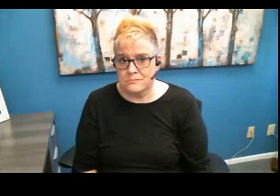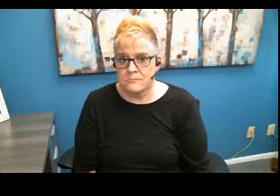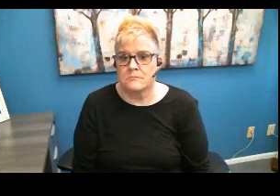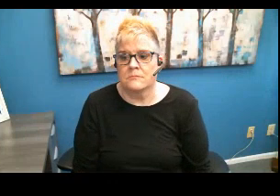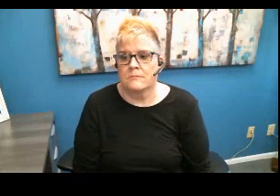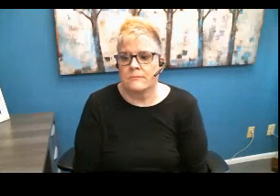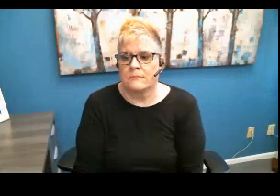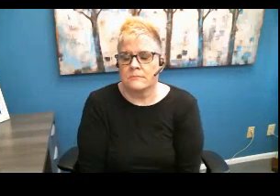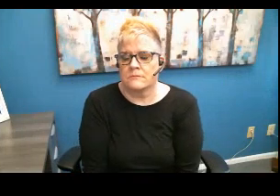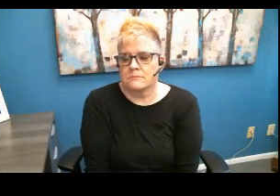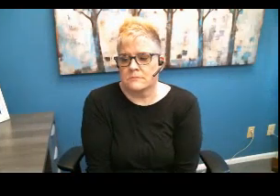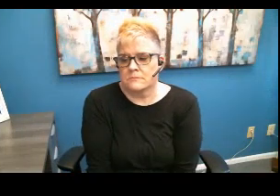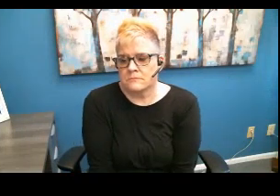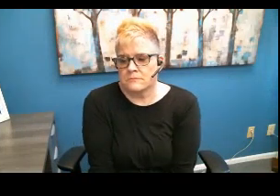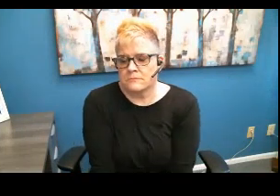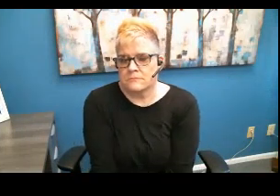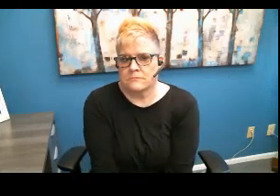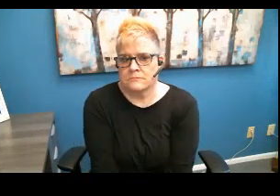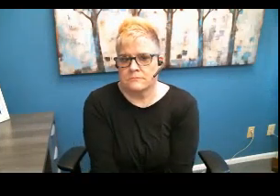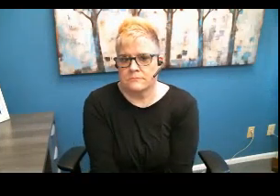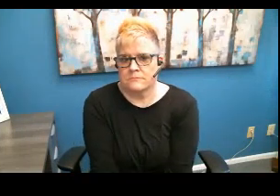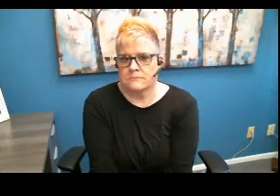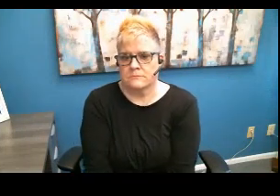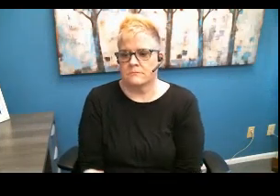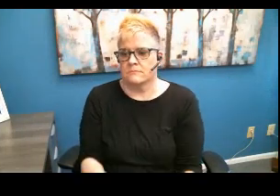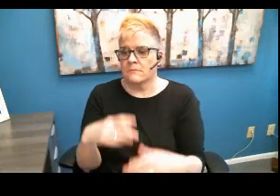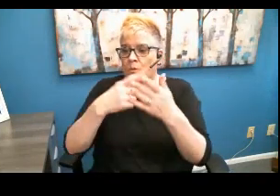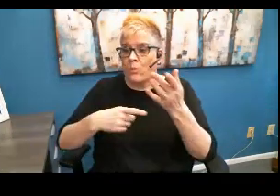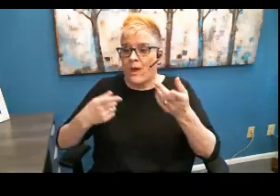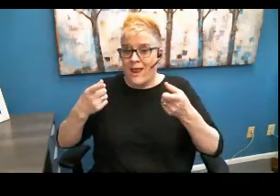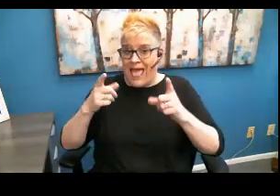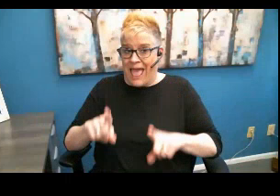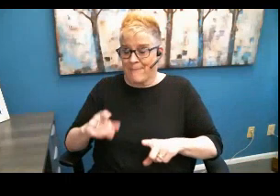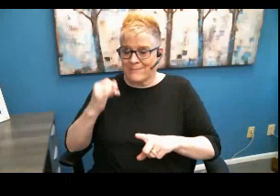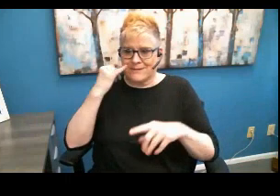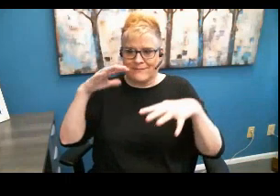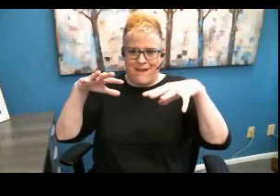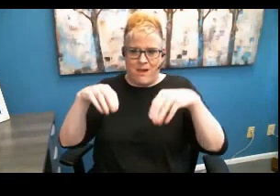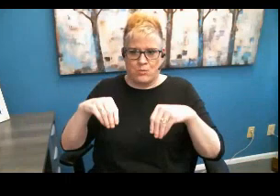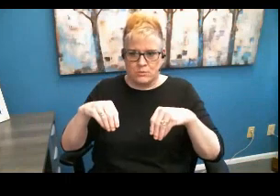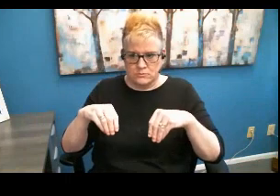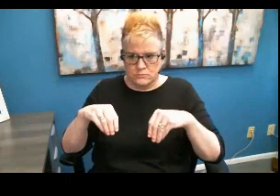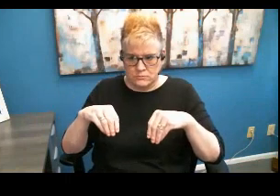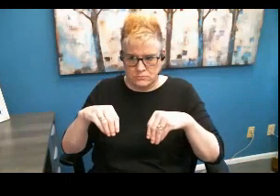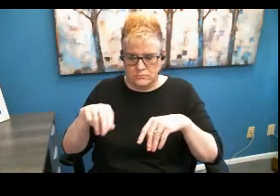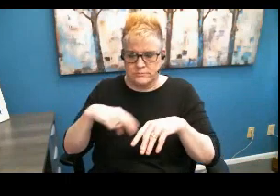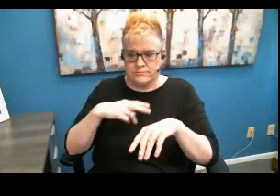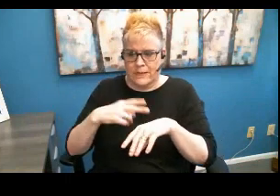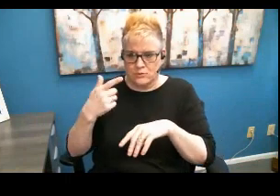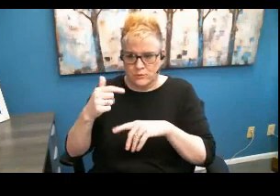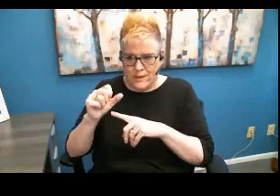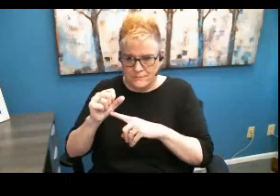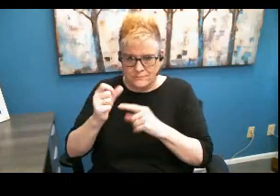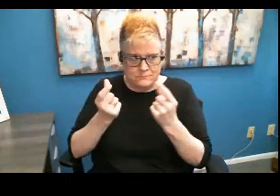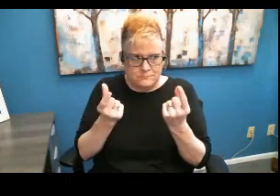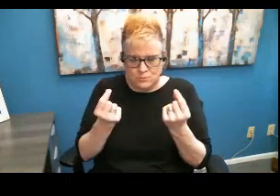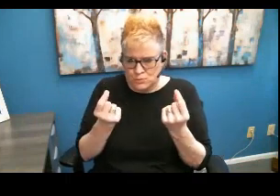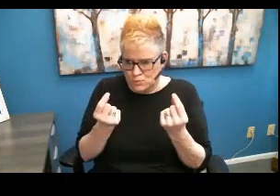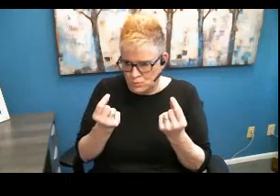Okay, so I want to talk about what happens actually if we have an outage, natural gas, and what we have to do to